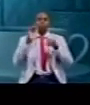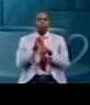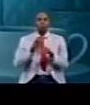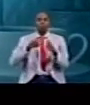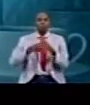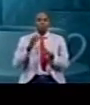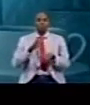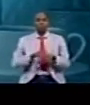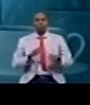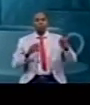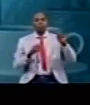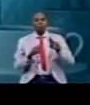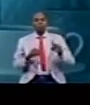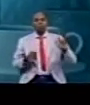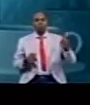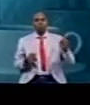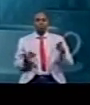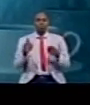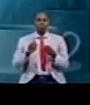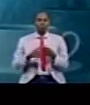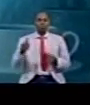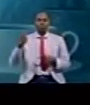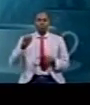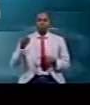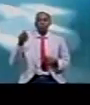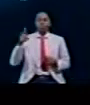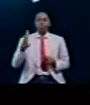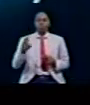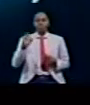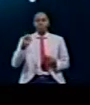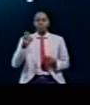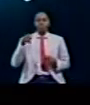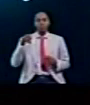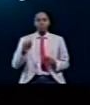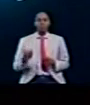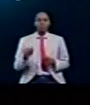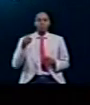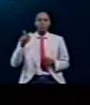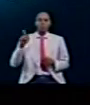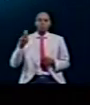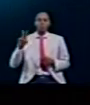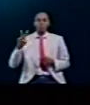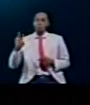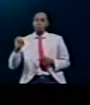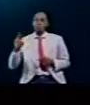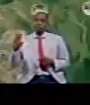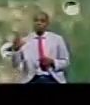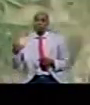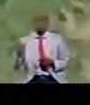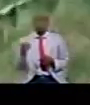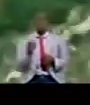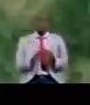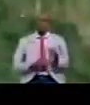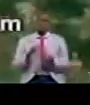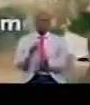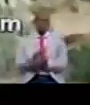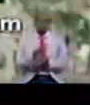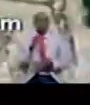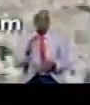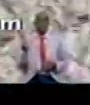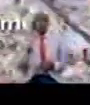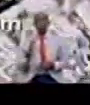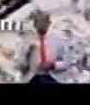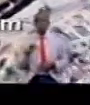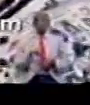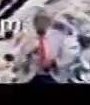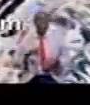God, and then begin to support their God-ordained husband. Shall we pray? Thank you, Dr. God. Father in